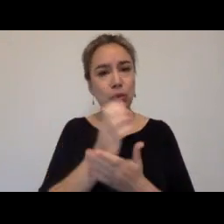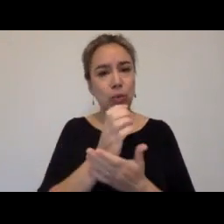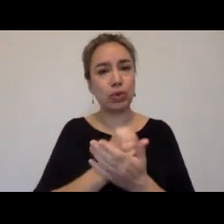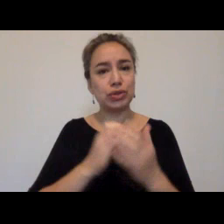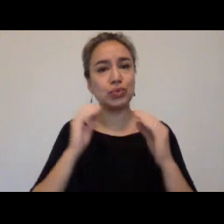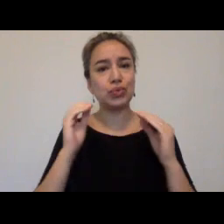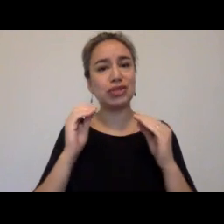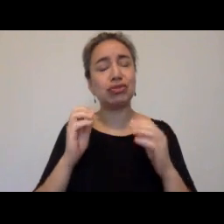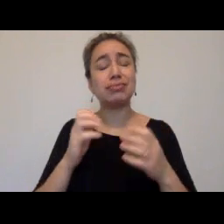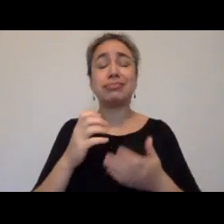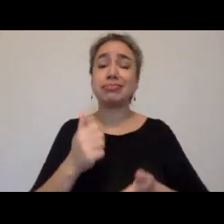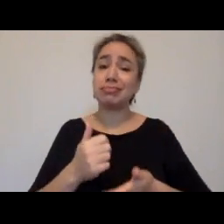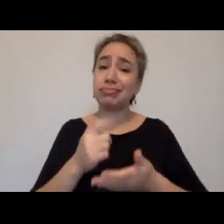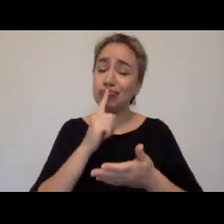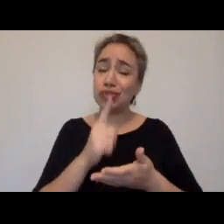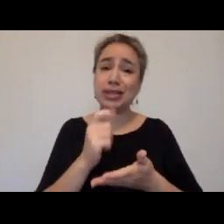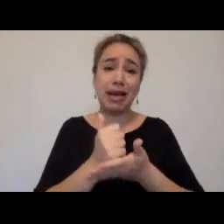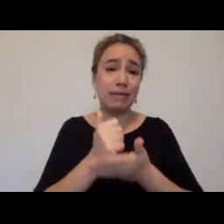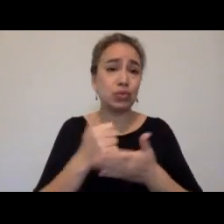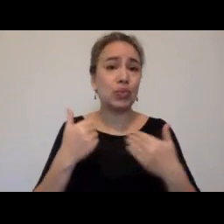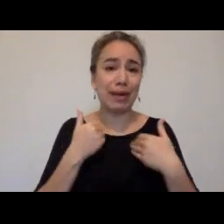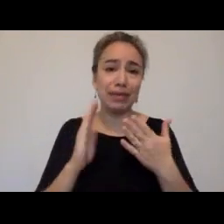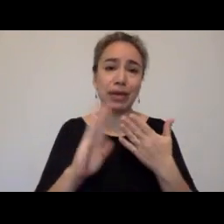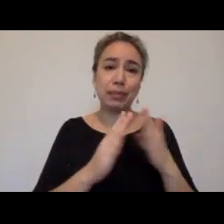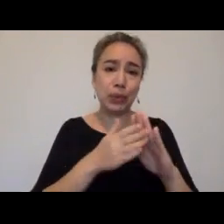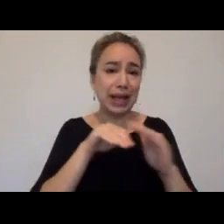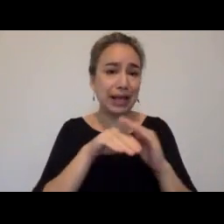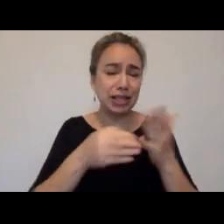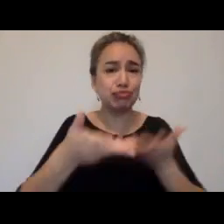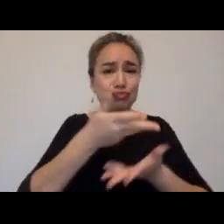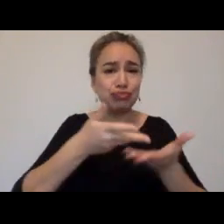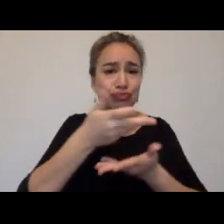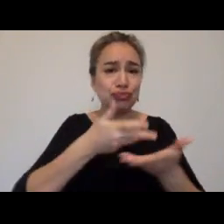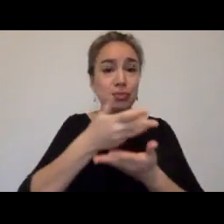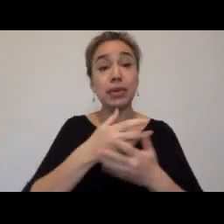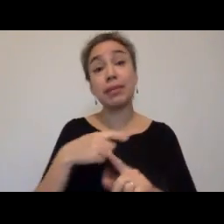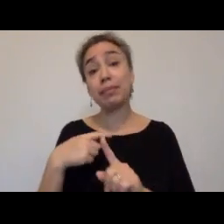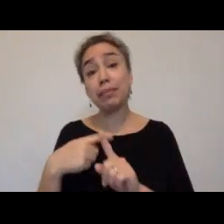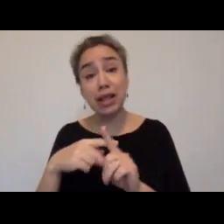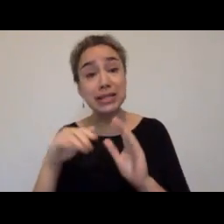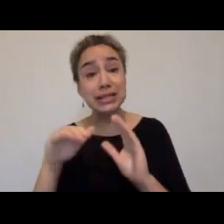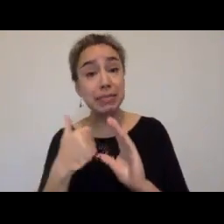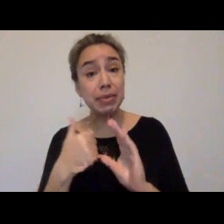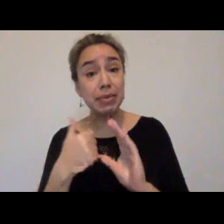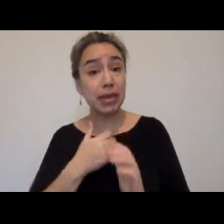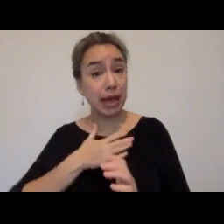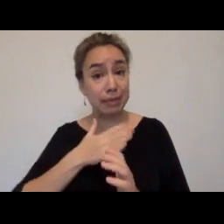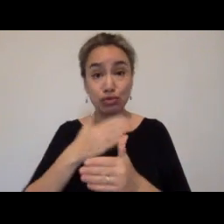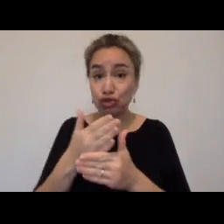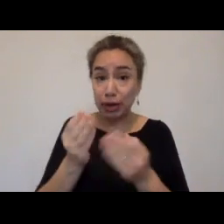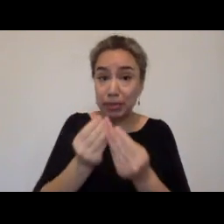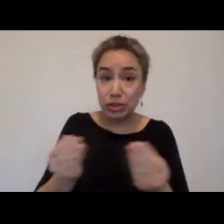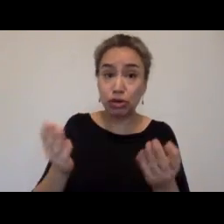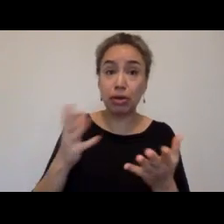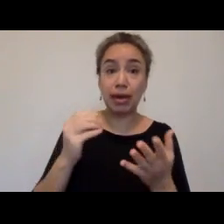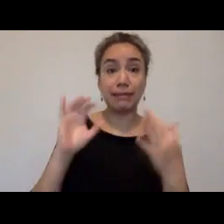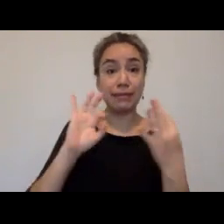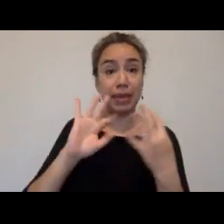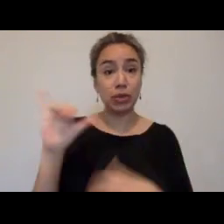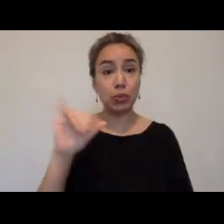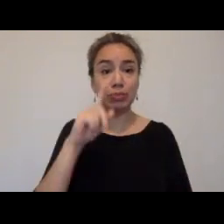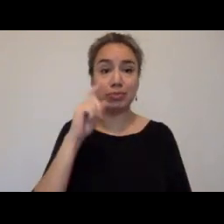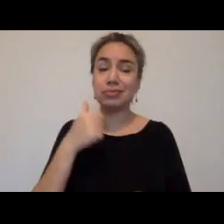really helpful. And also feel free to email me. I'm happy to share materials and also receive feedback, because I'm definitely